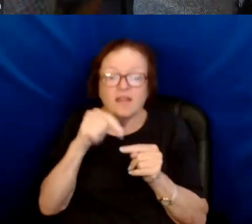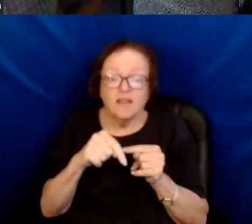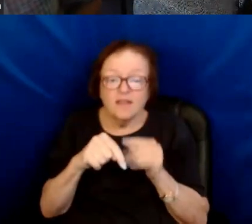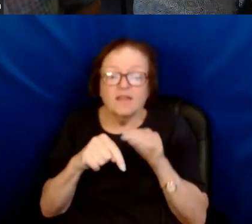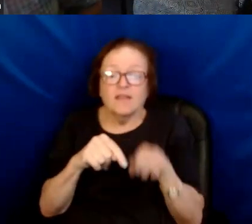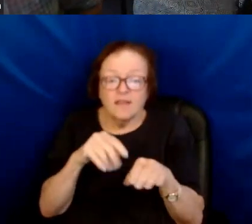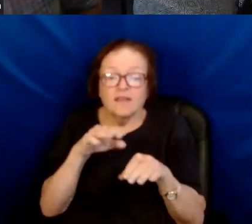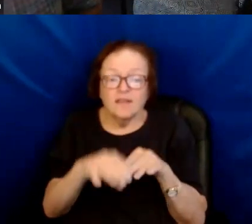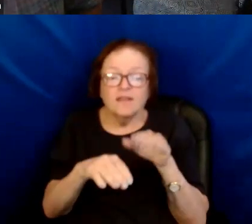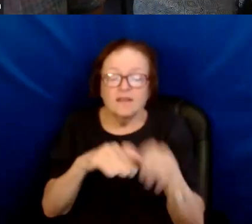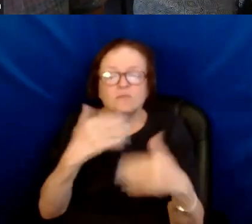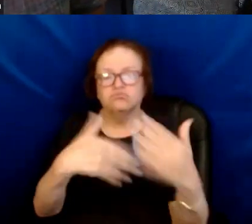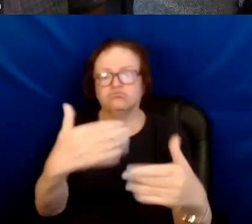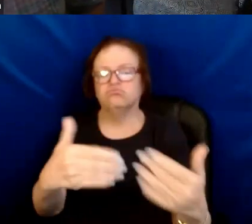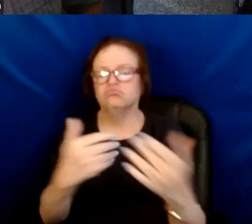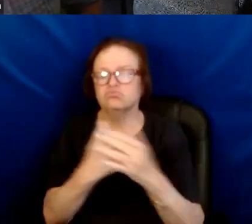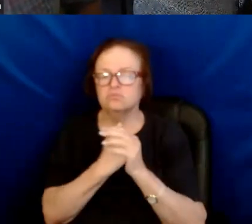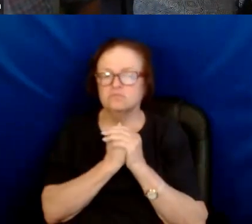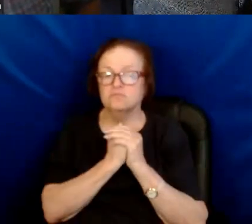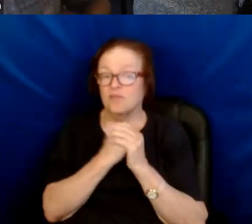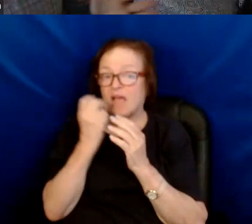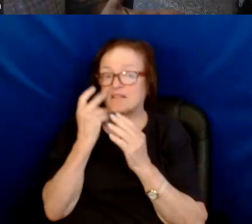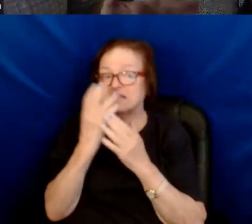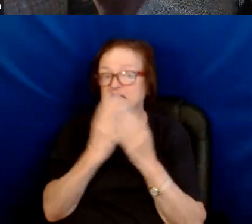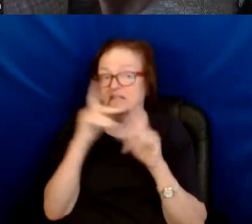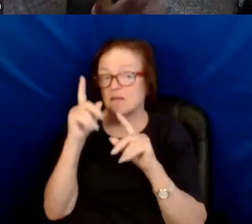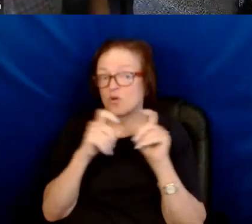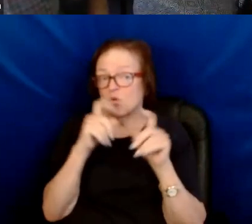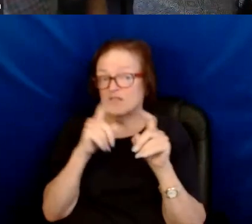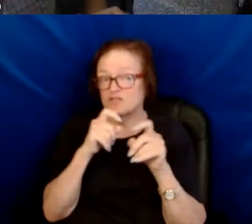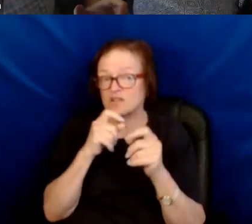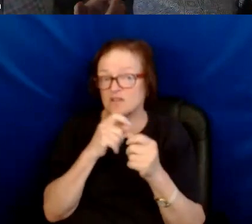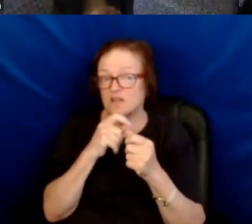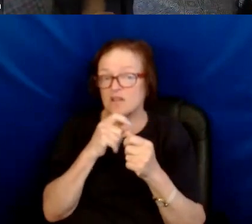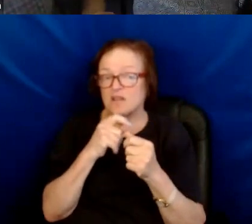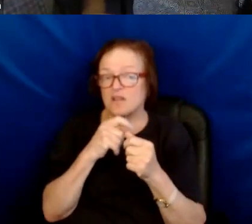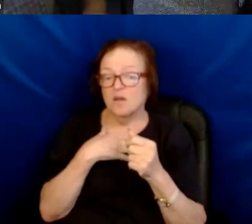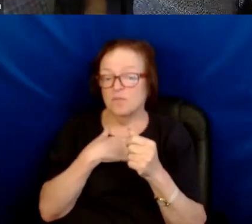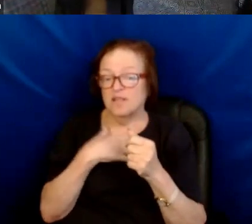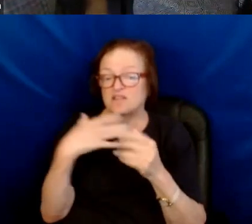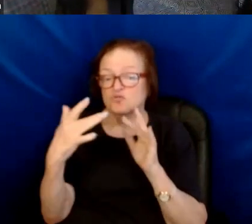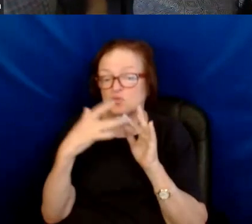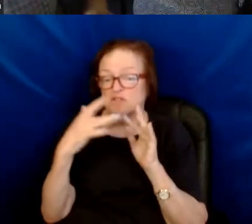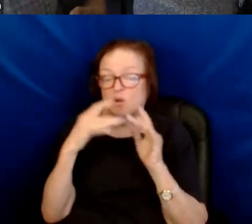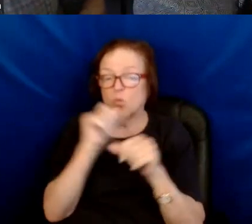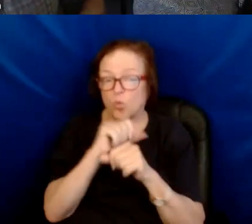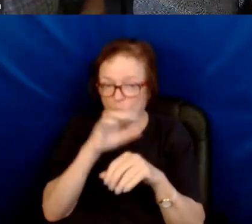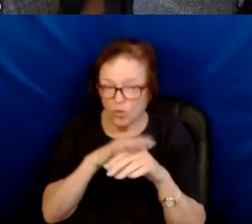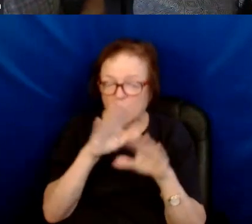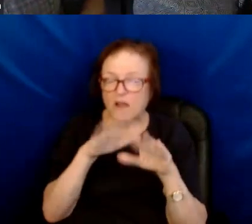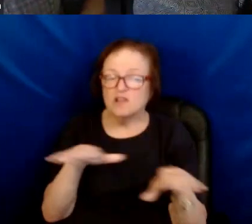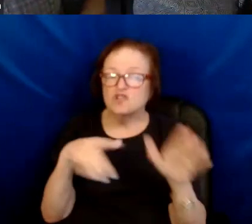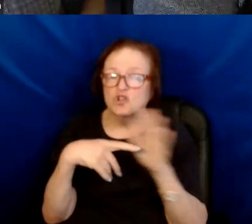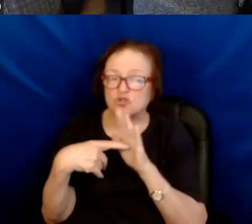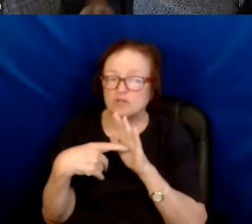Yep. I'm seeing a couple of the questions in the chat. I love this. Please reach out. We are working on a children's version of this model.